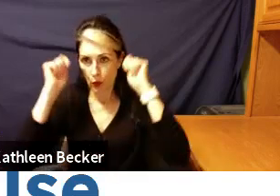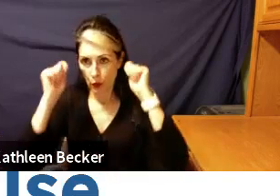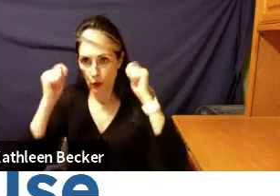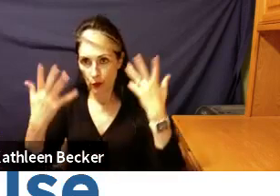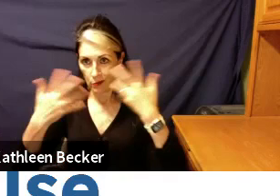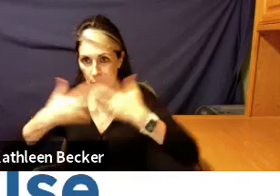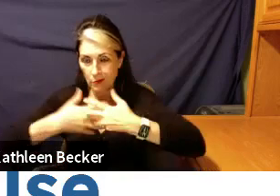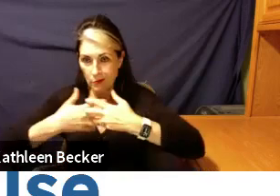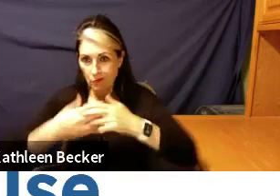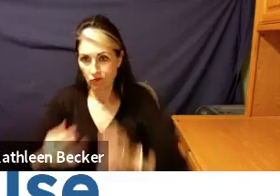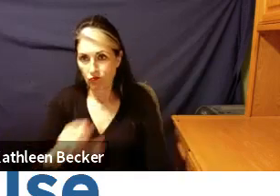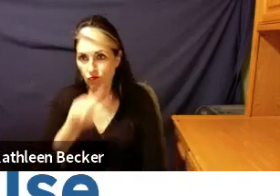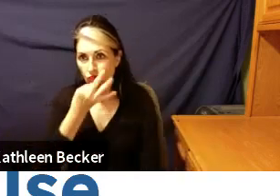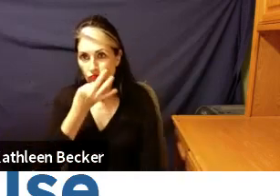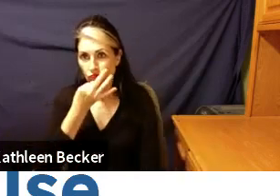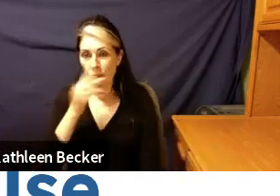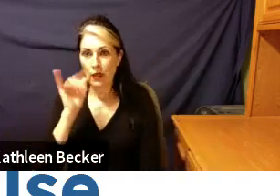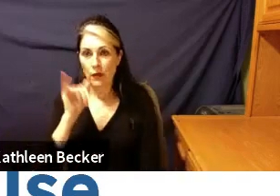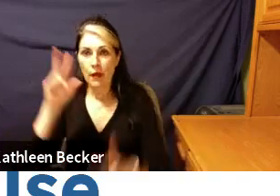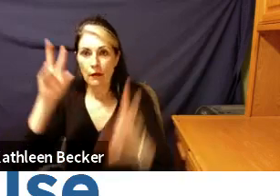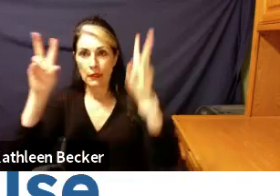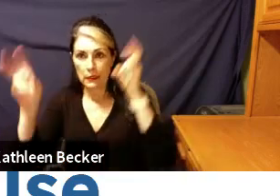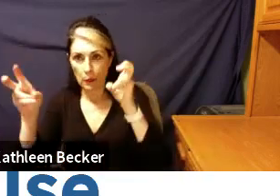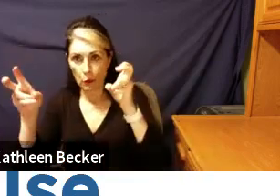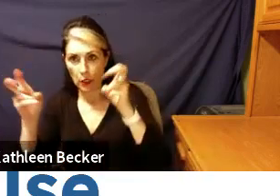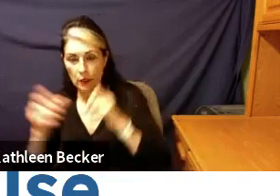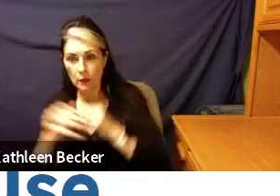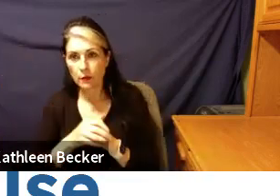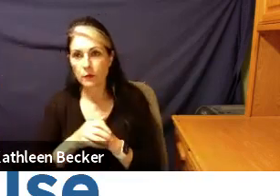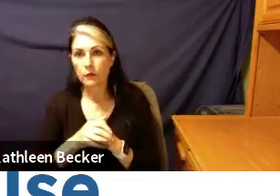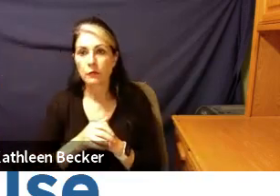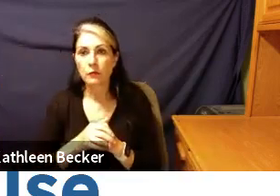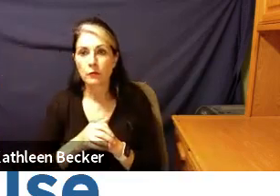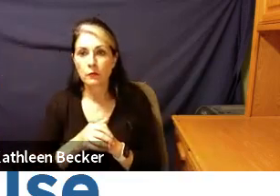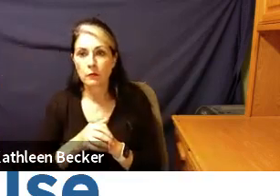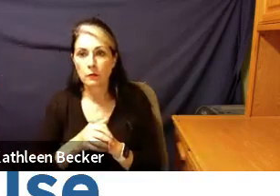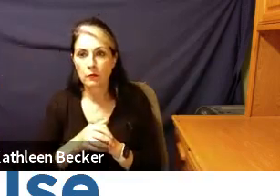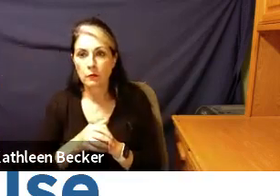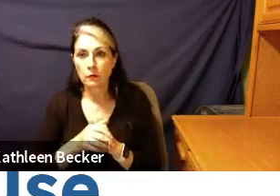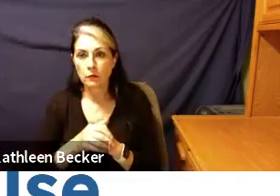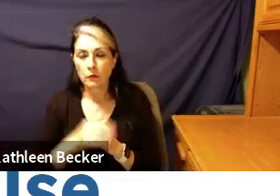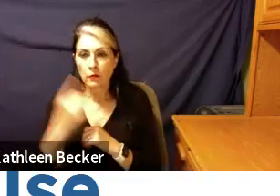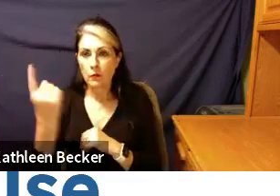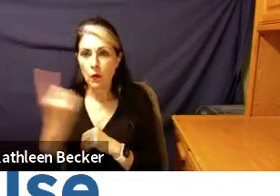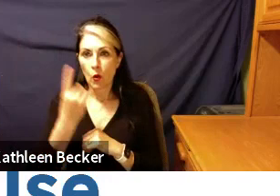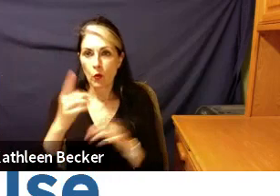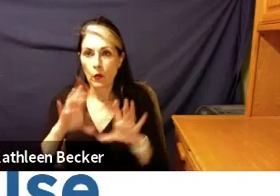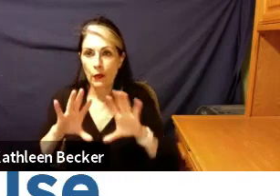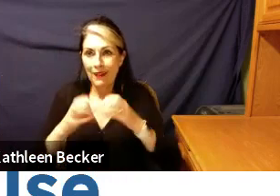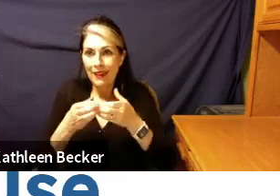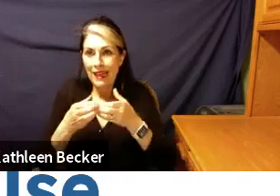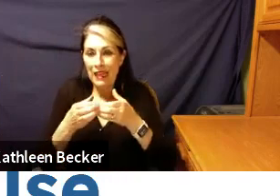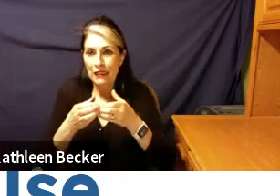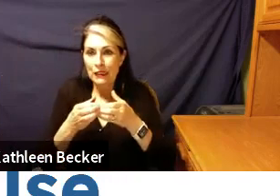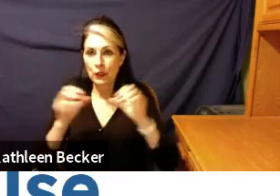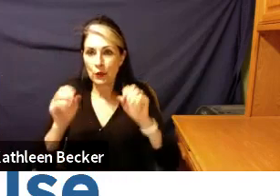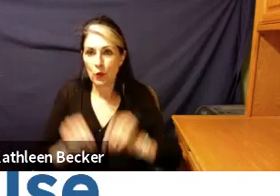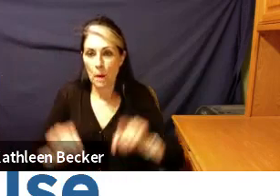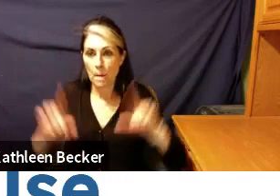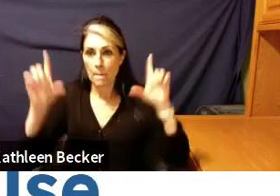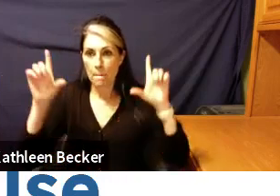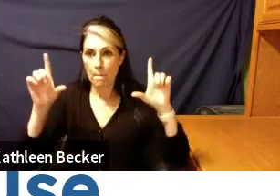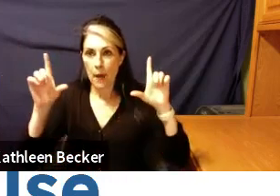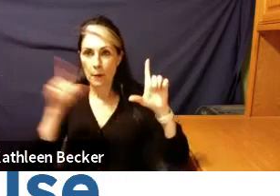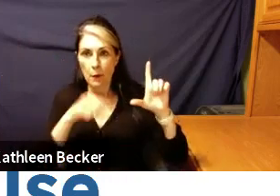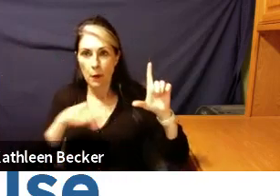an expert in this subject area. So this only classes that will pop up are those